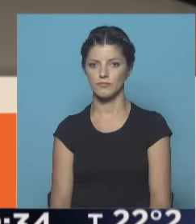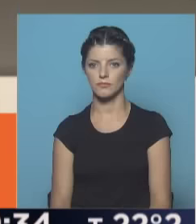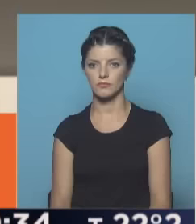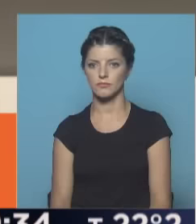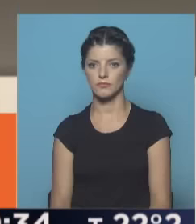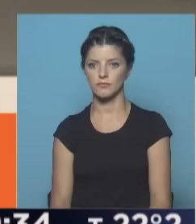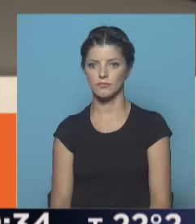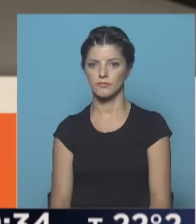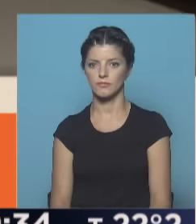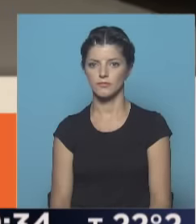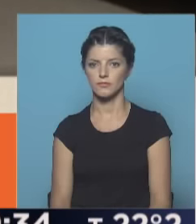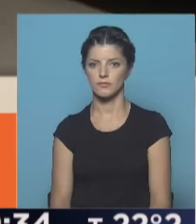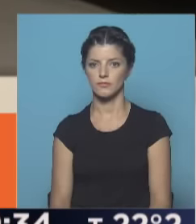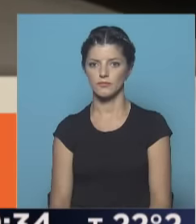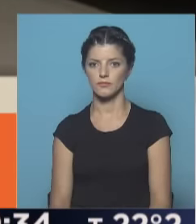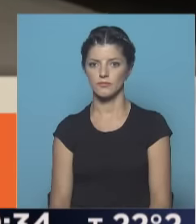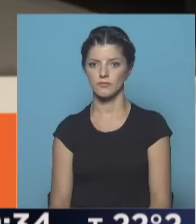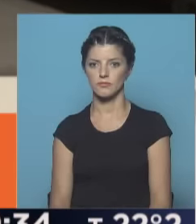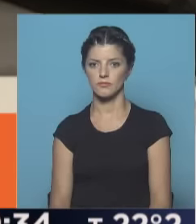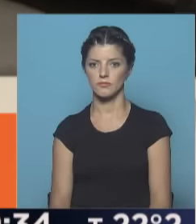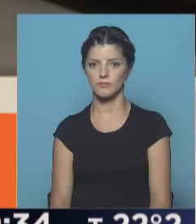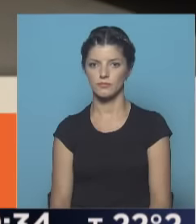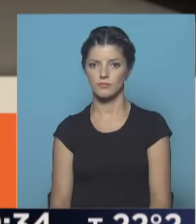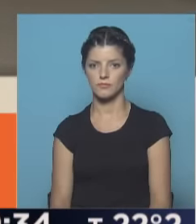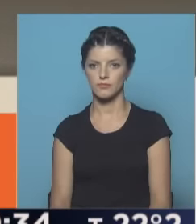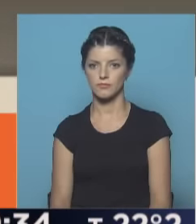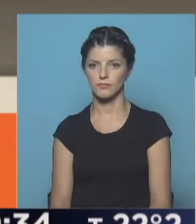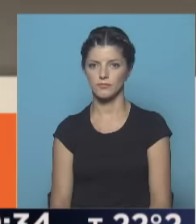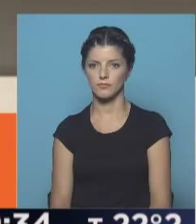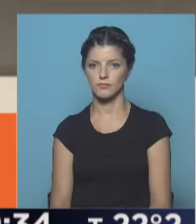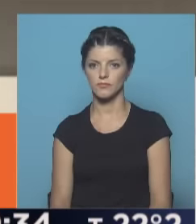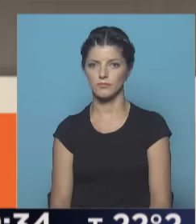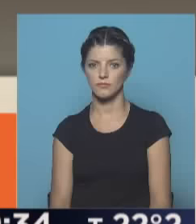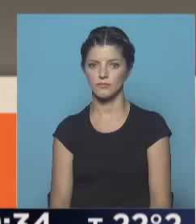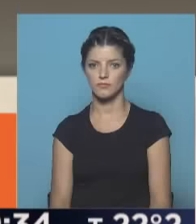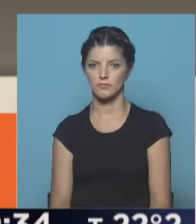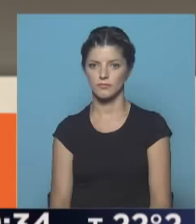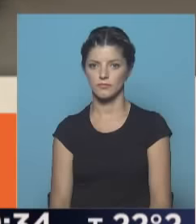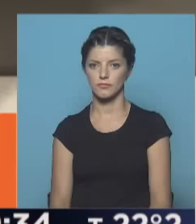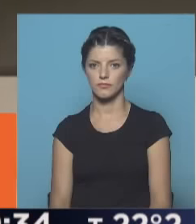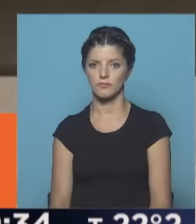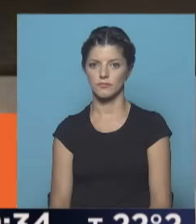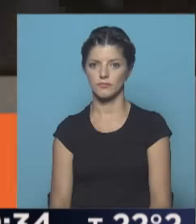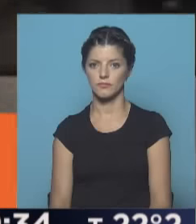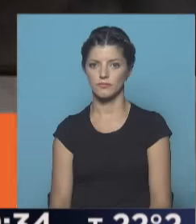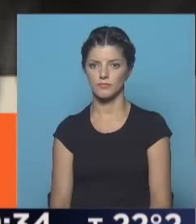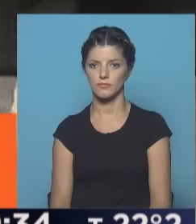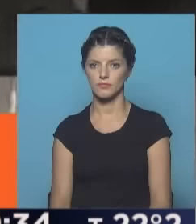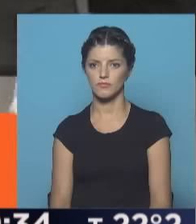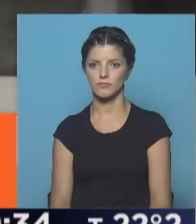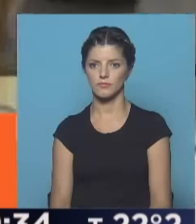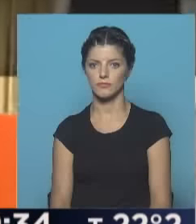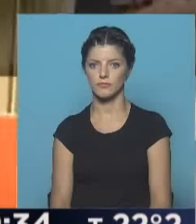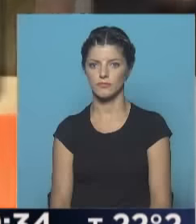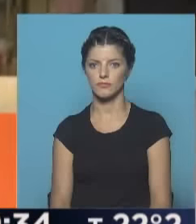Hillary. I don't know about Trump, but definitely not Hillary. Hillary is crooked. I have to go to work, but no Hillary. Hillary is bad for our country. Hello, good